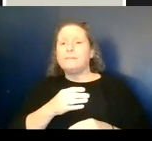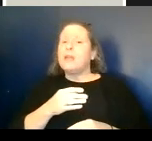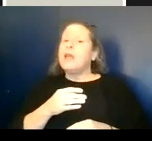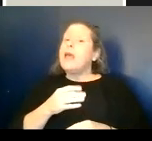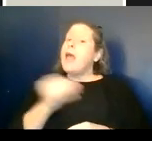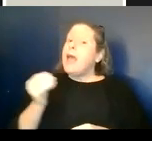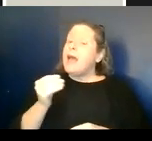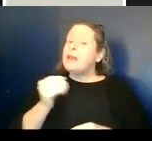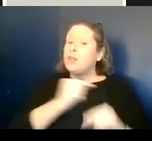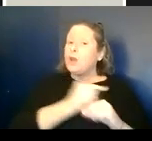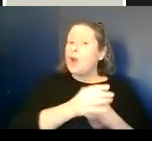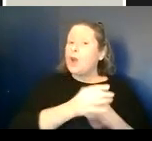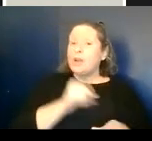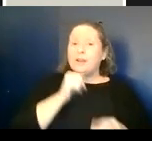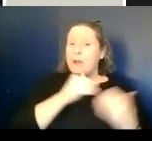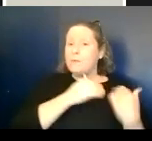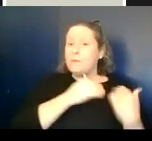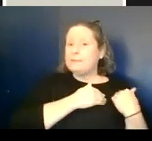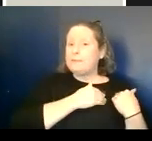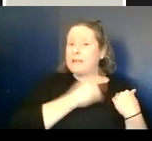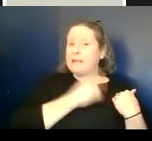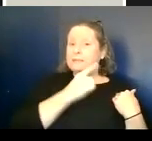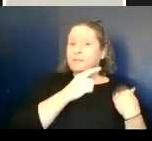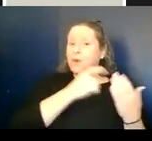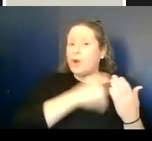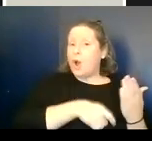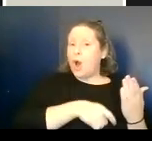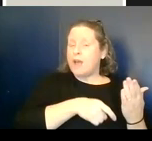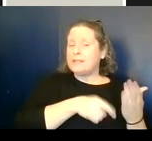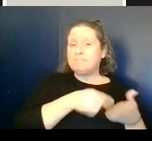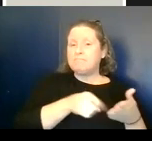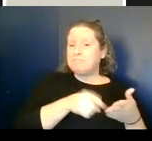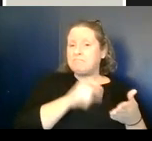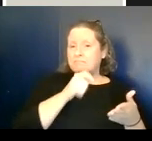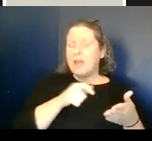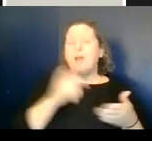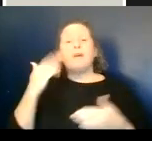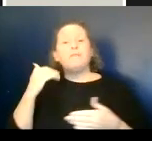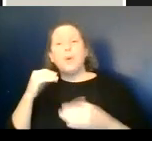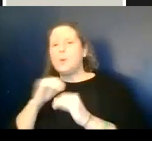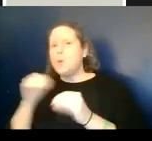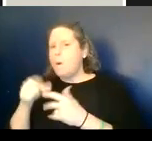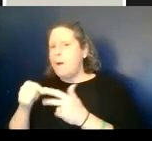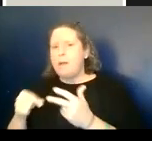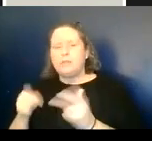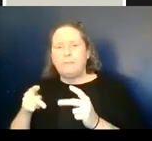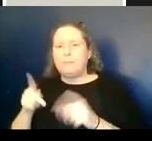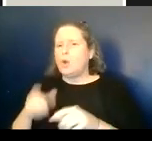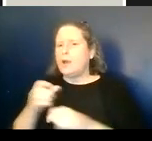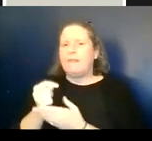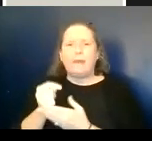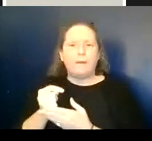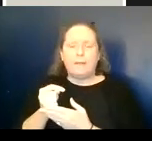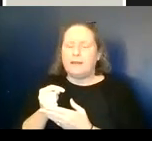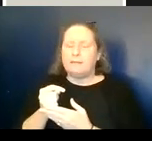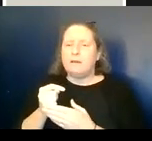services. So before, this was not an option. People were not allowed to seek therapy or